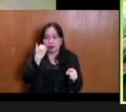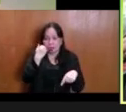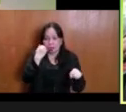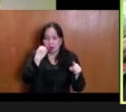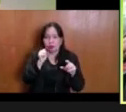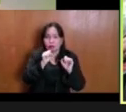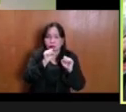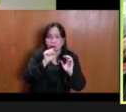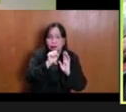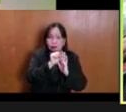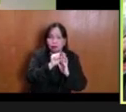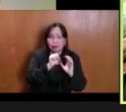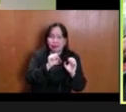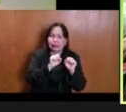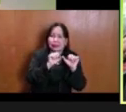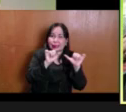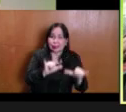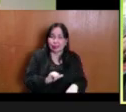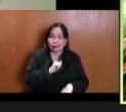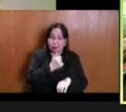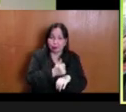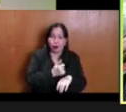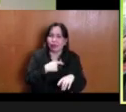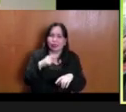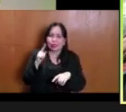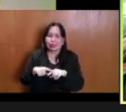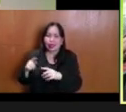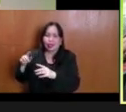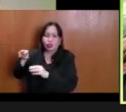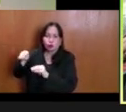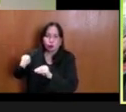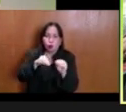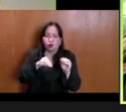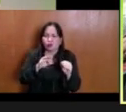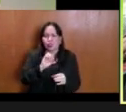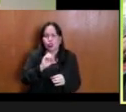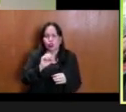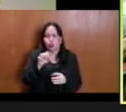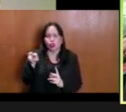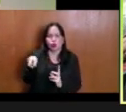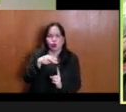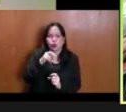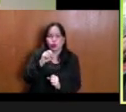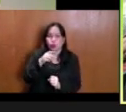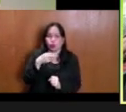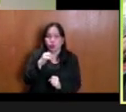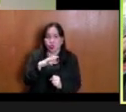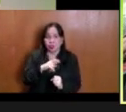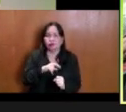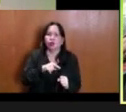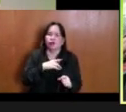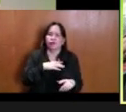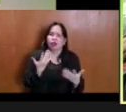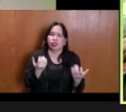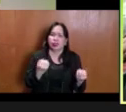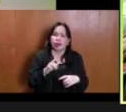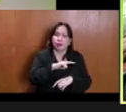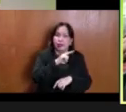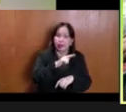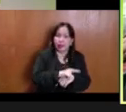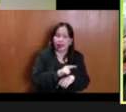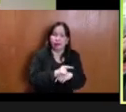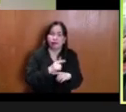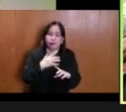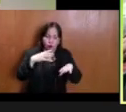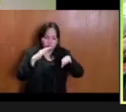we cannot move into the entire renewable energy system. For example, yes, we have abundant lands that can be used for